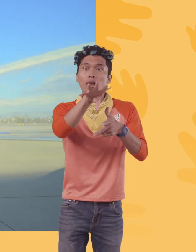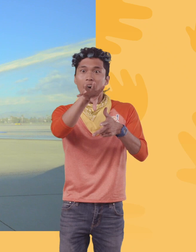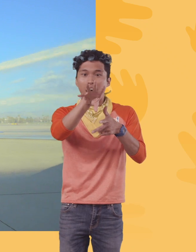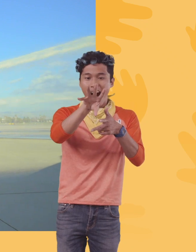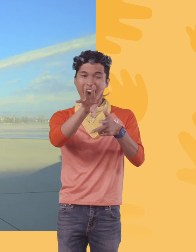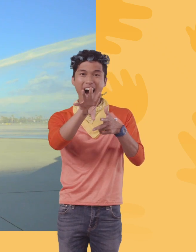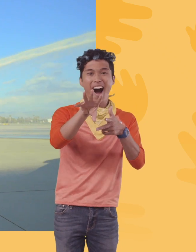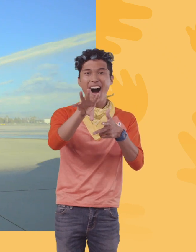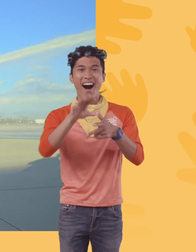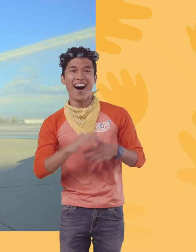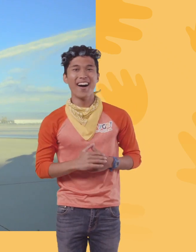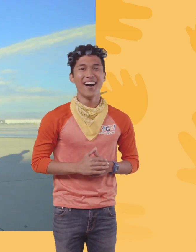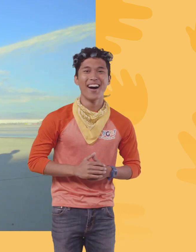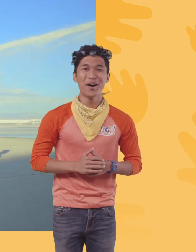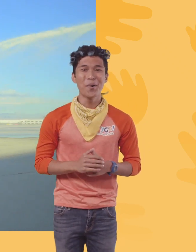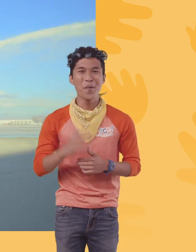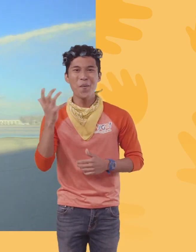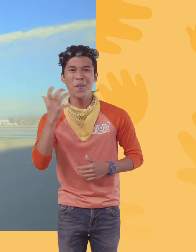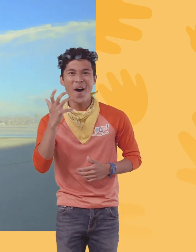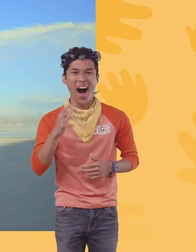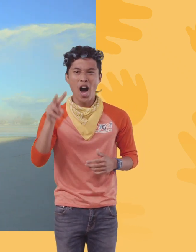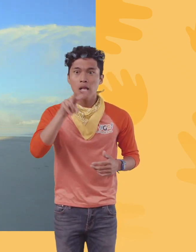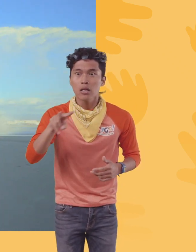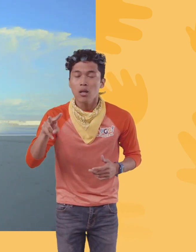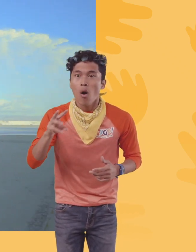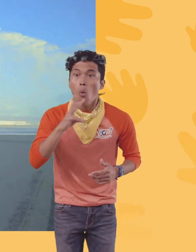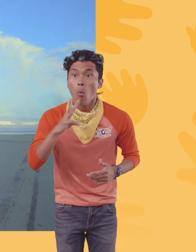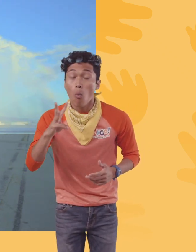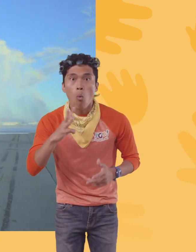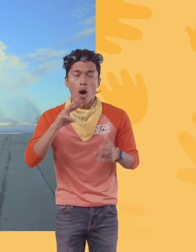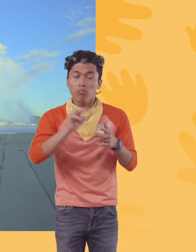there's two turrets. Wow, look at all the water!